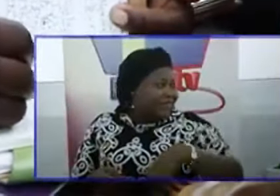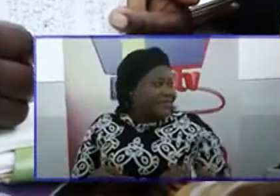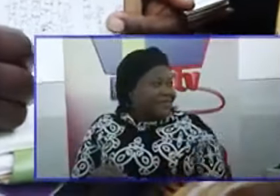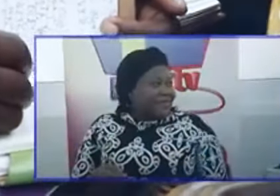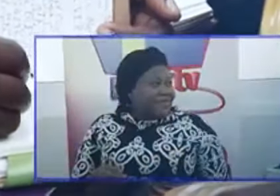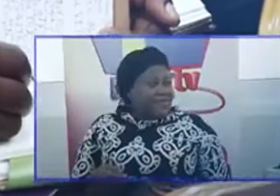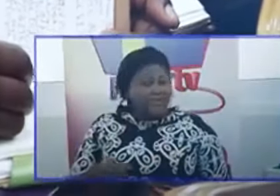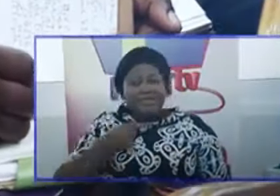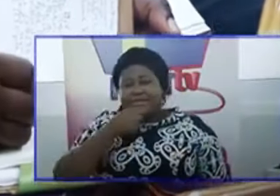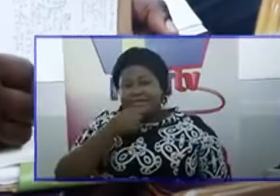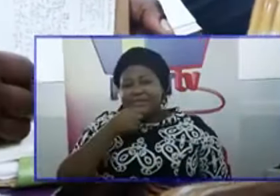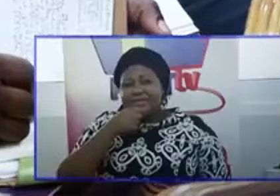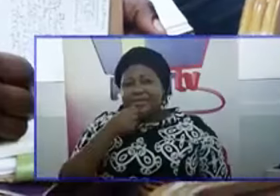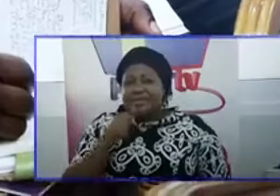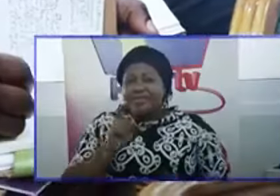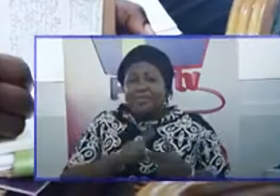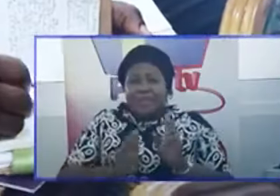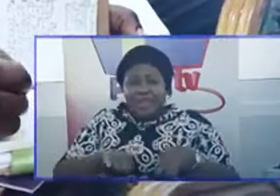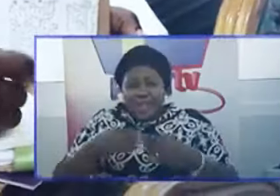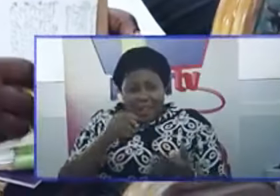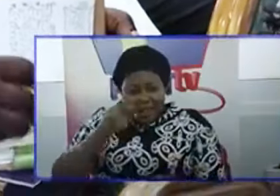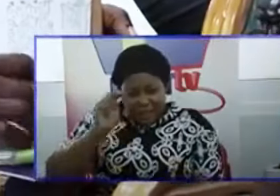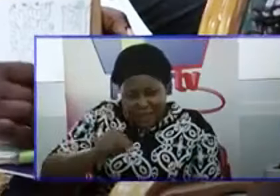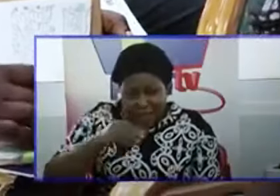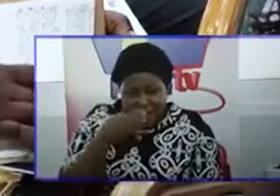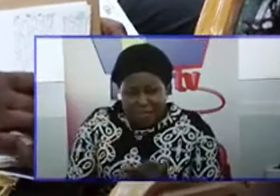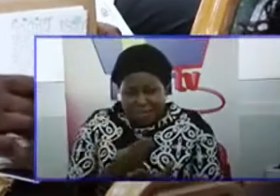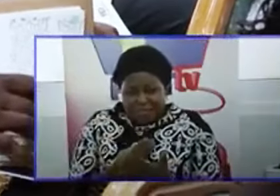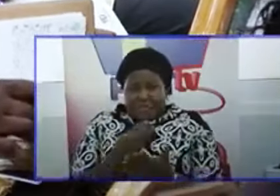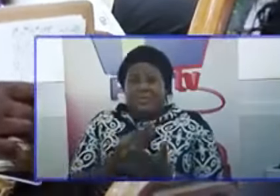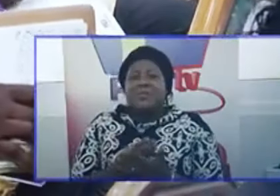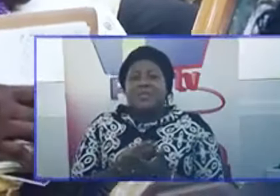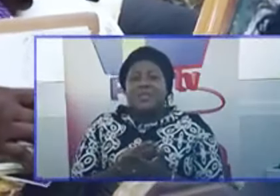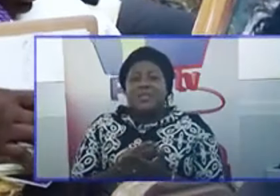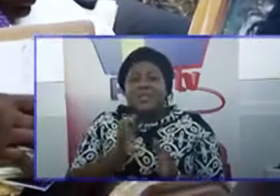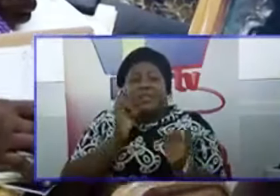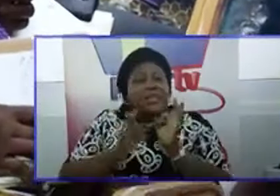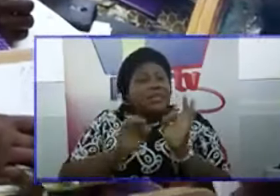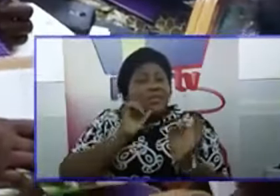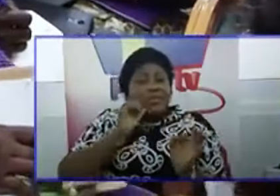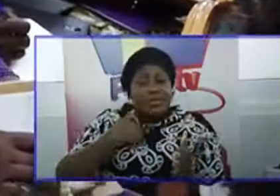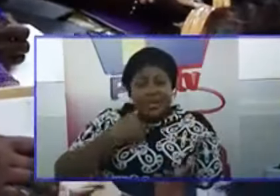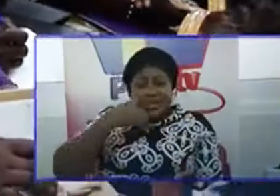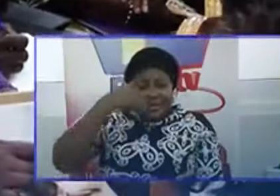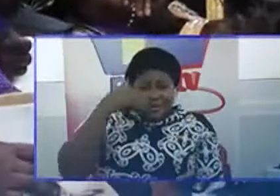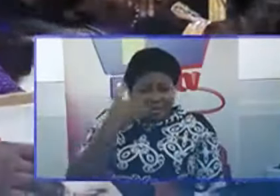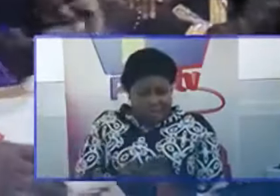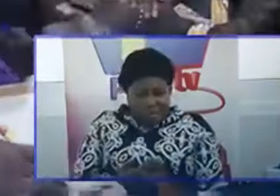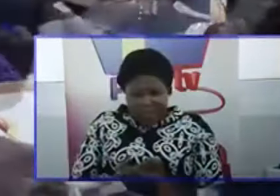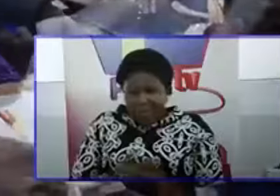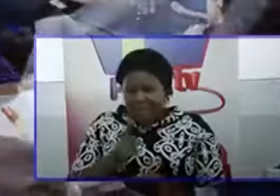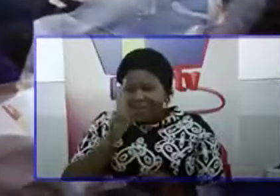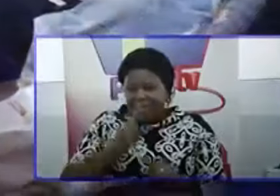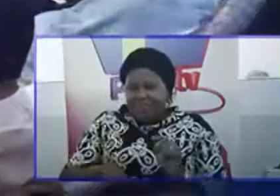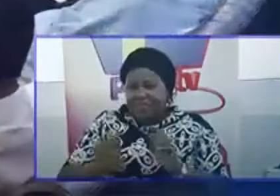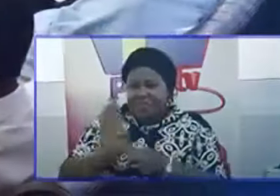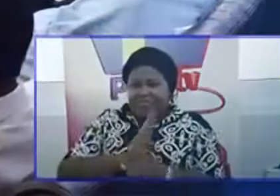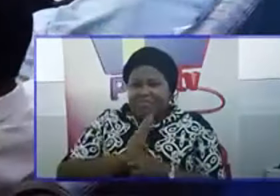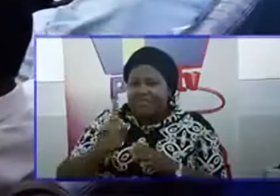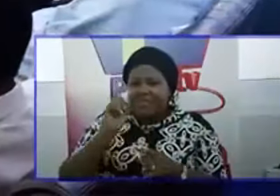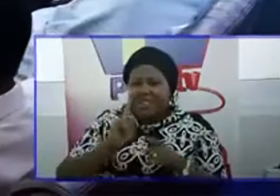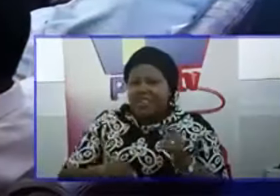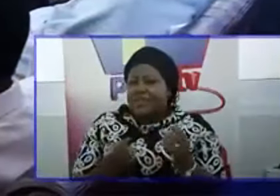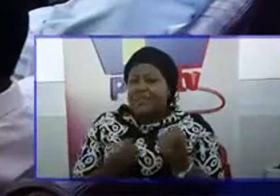capital. That money, if you do not have, your ability cannot make business for